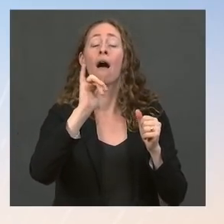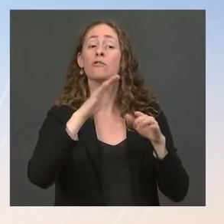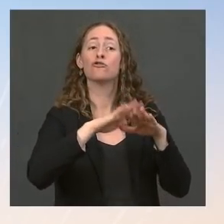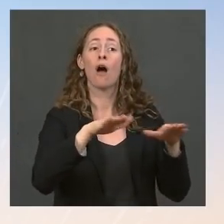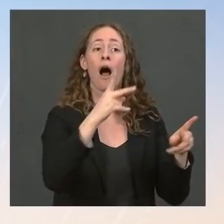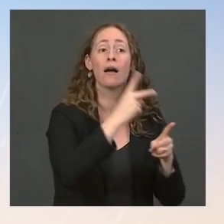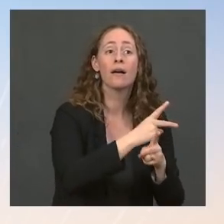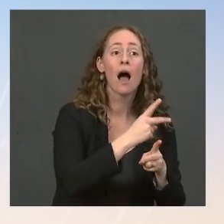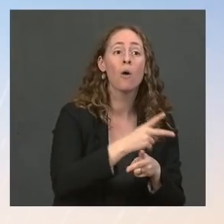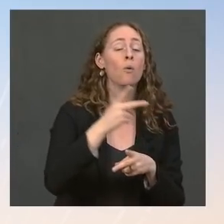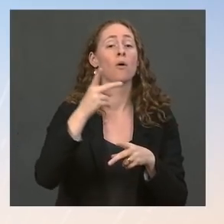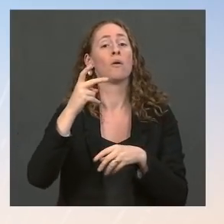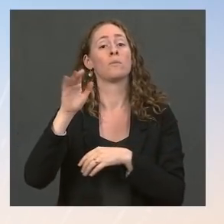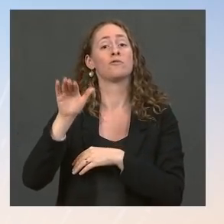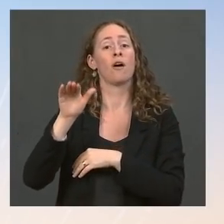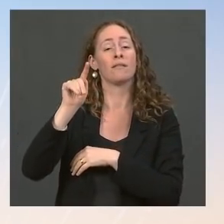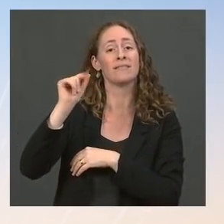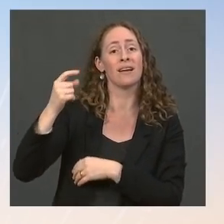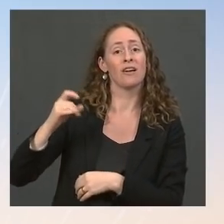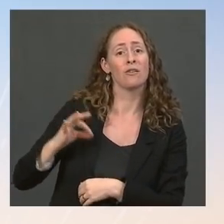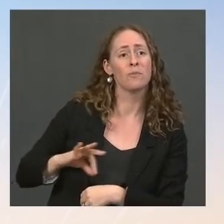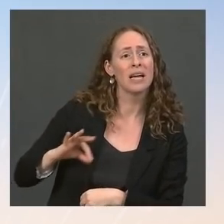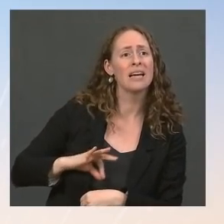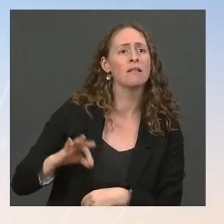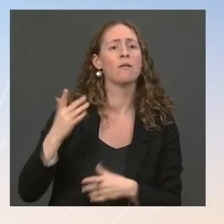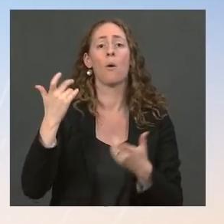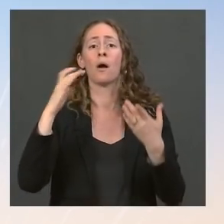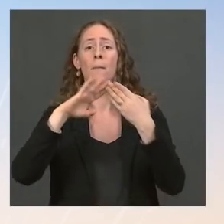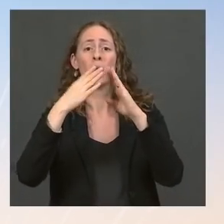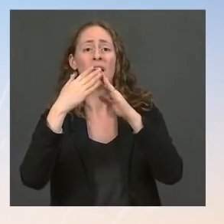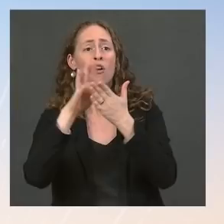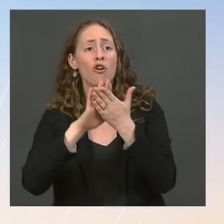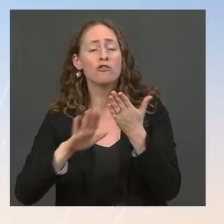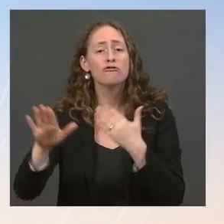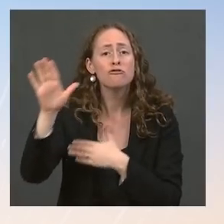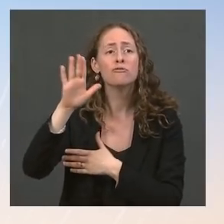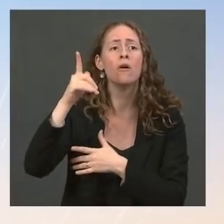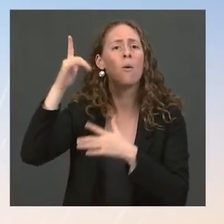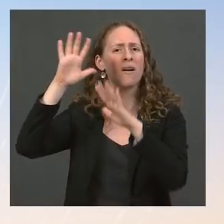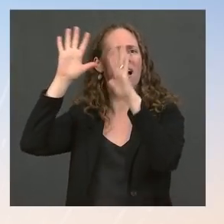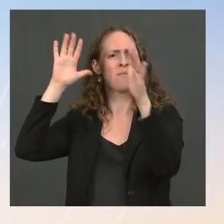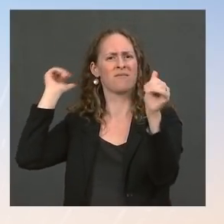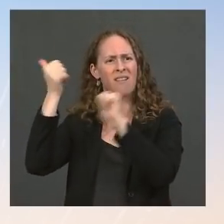community college, climate, and we're seeing that play out. Some